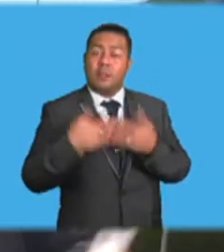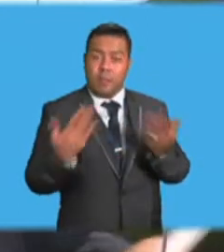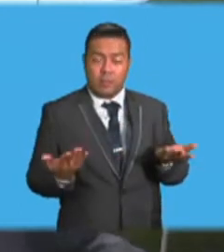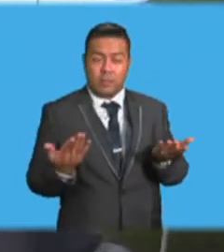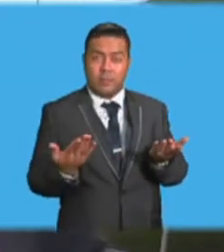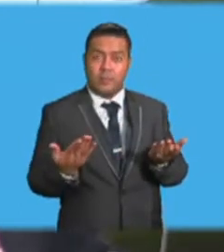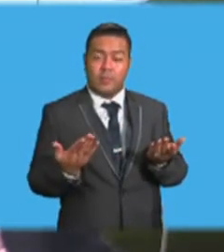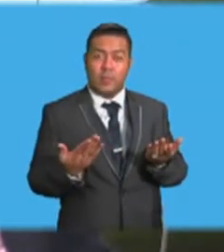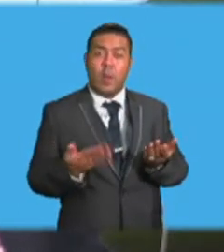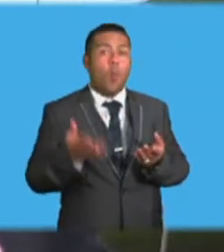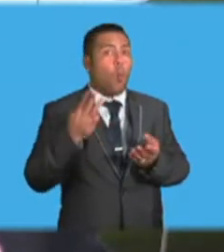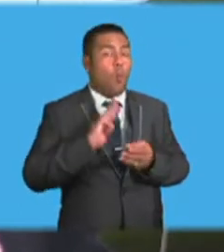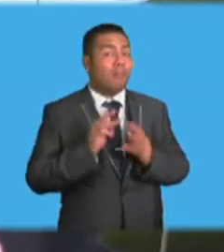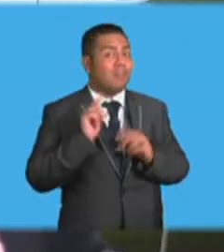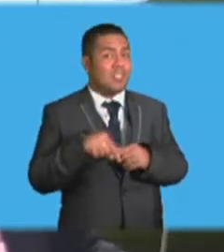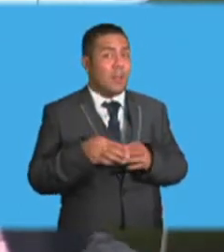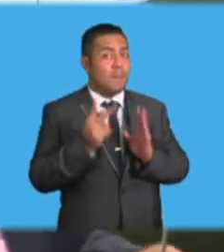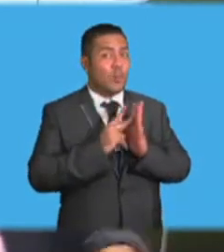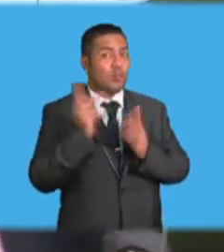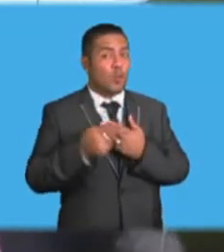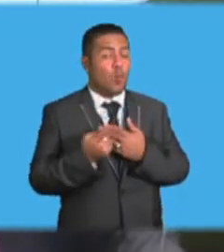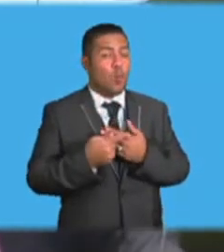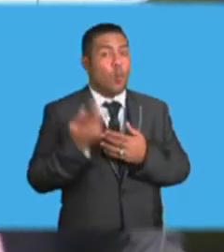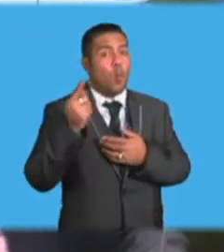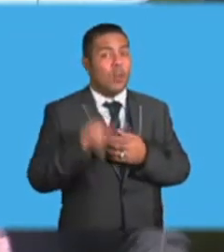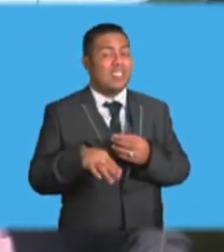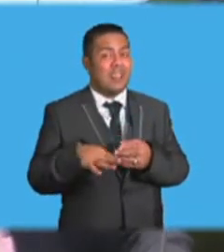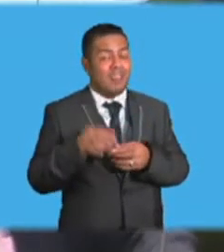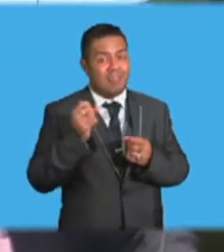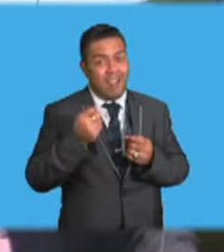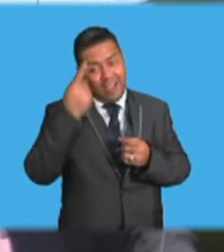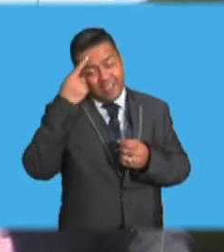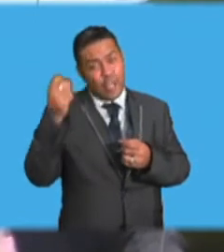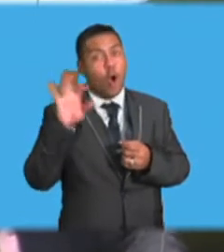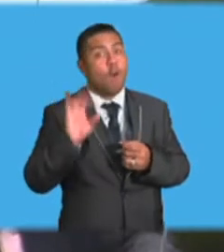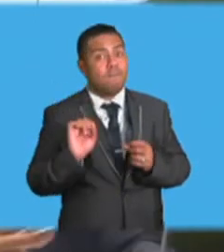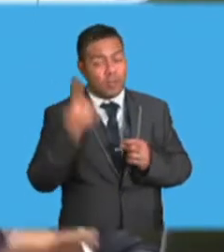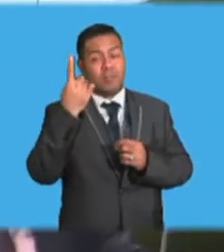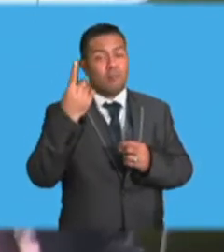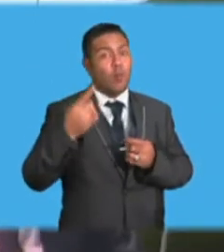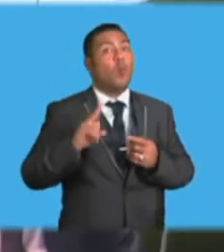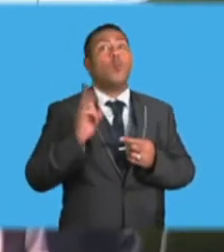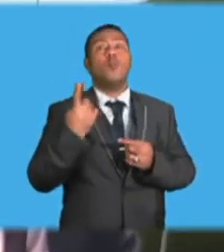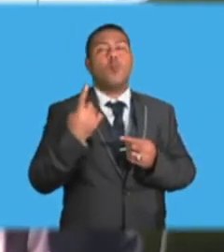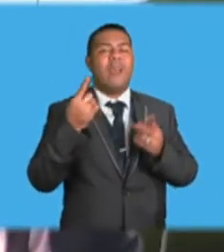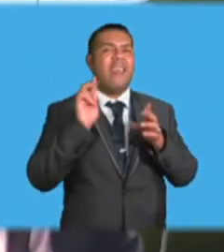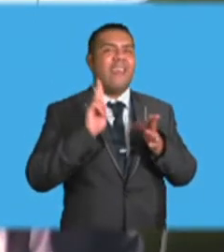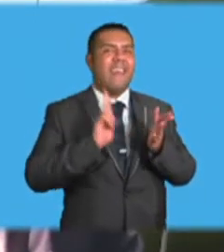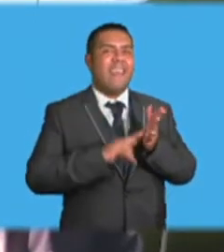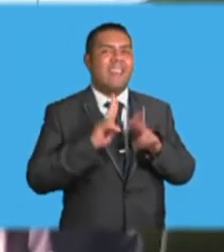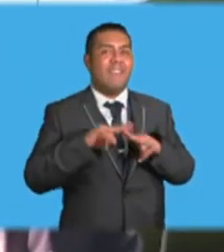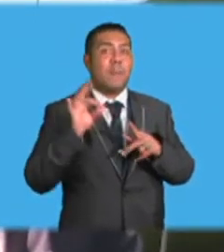course, is, Madam Speaker, is that while this project was initially the brainchild of NFP back in those days,